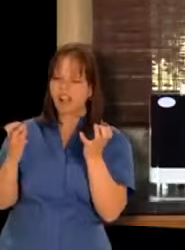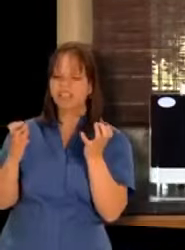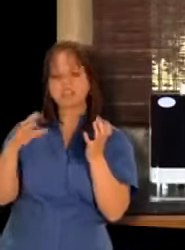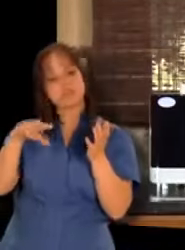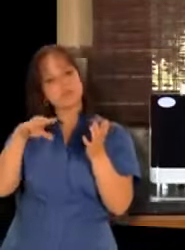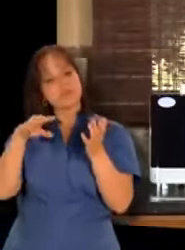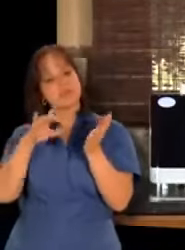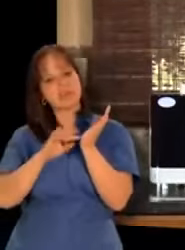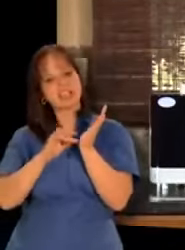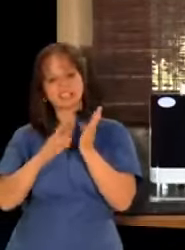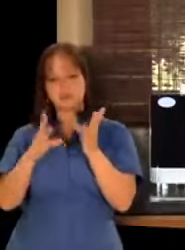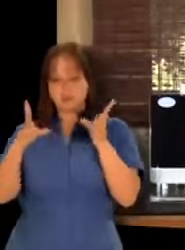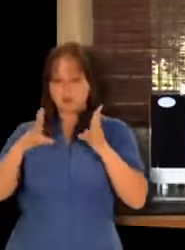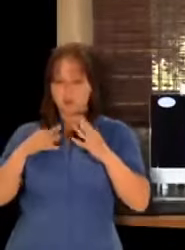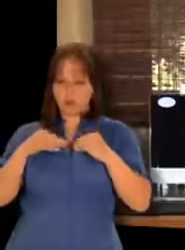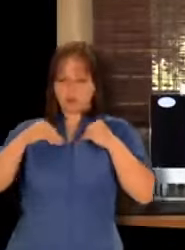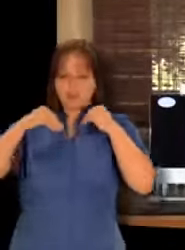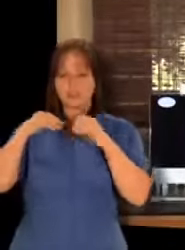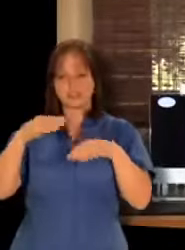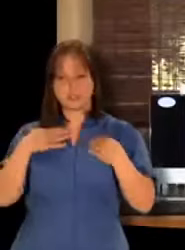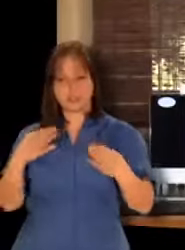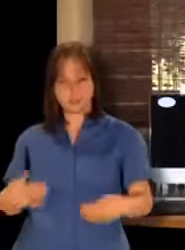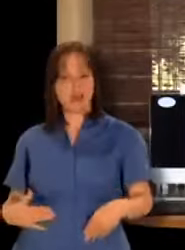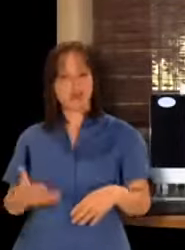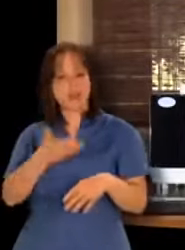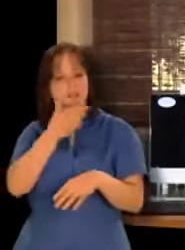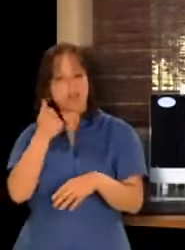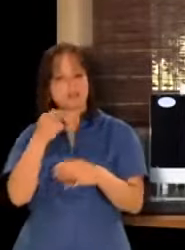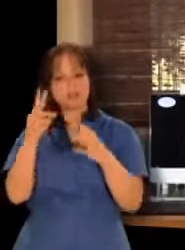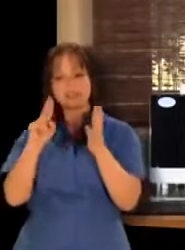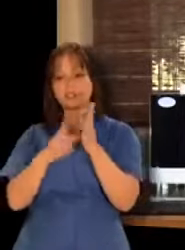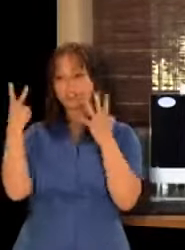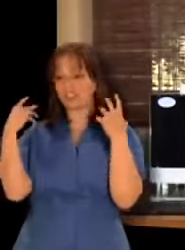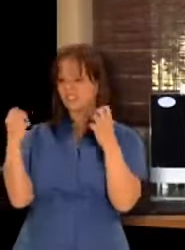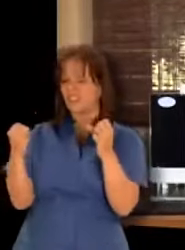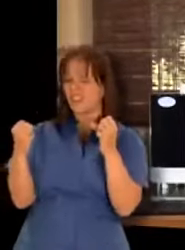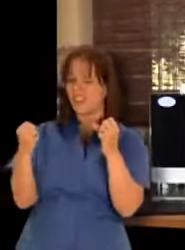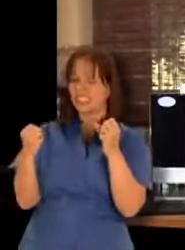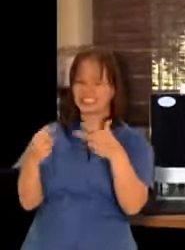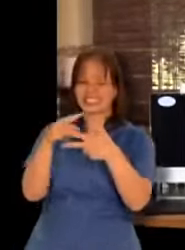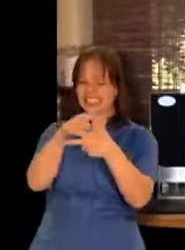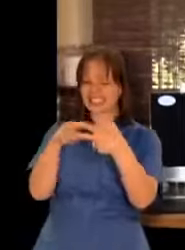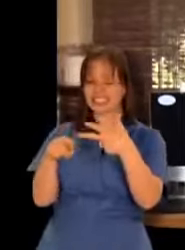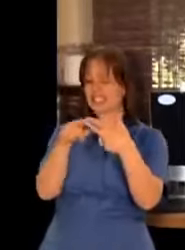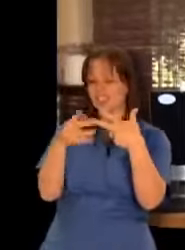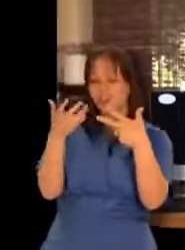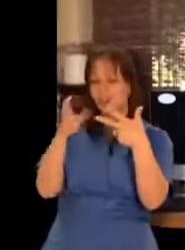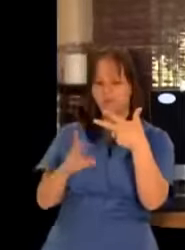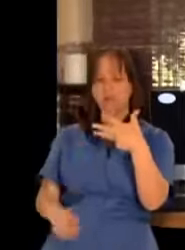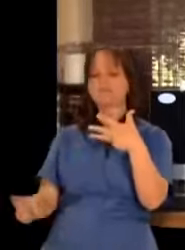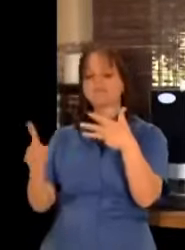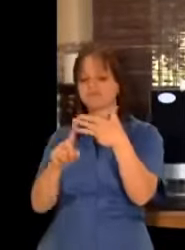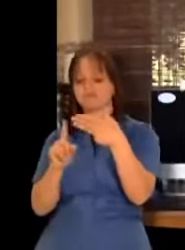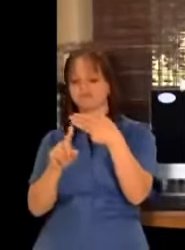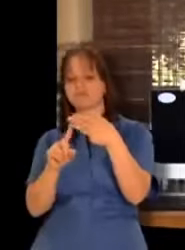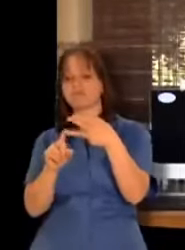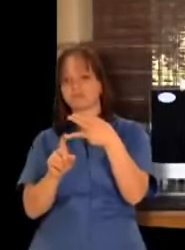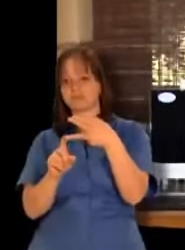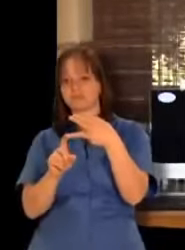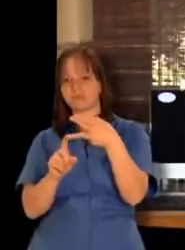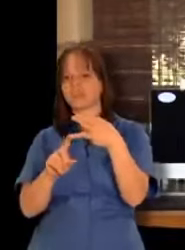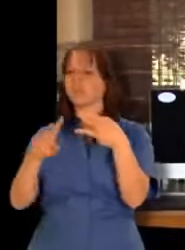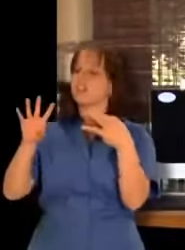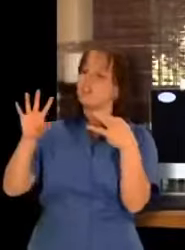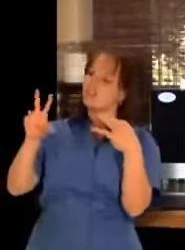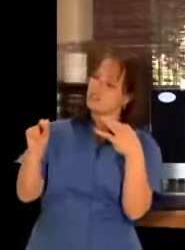medication absorb much faster or be twice as strong. So when you're taking medication, just use this water. And about 30 to 45